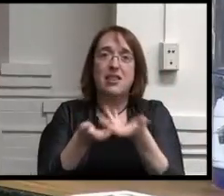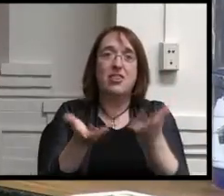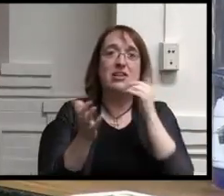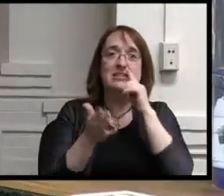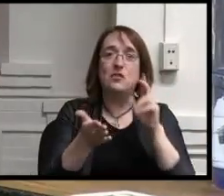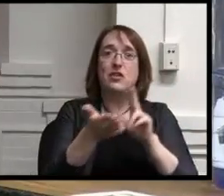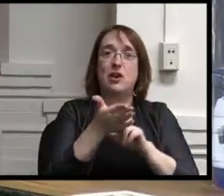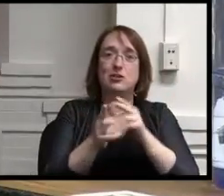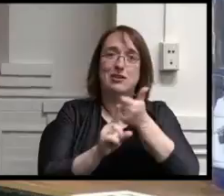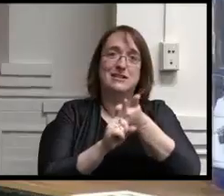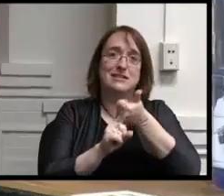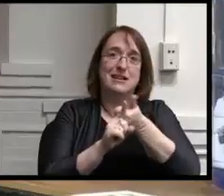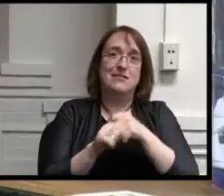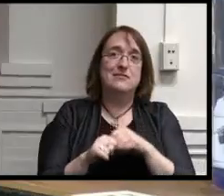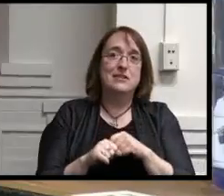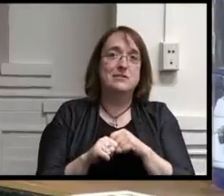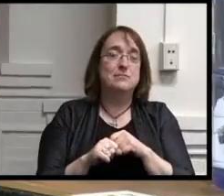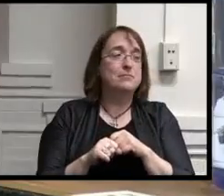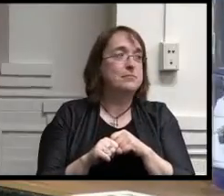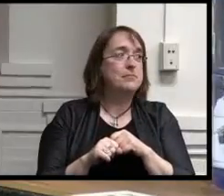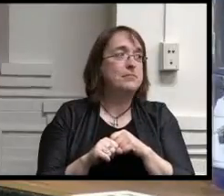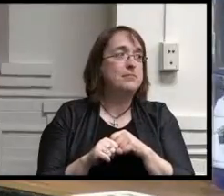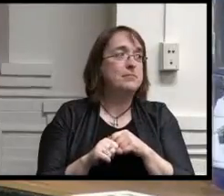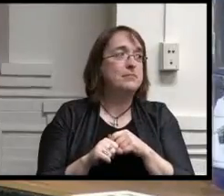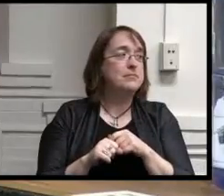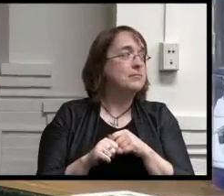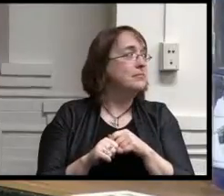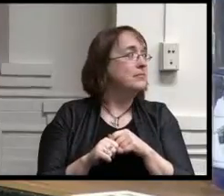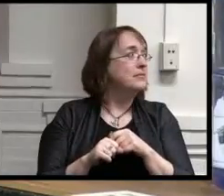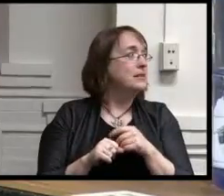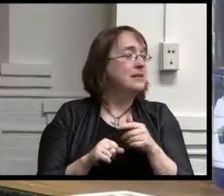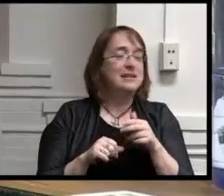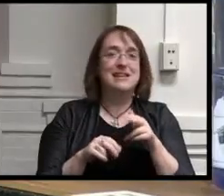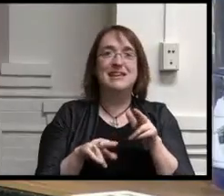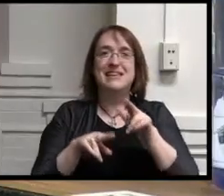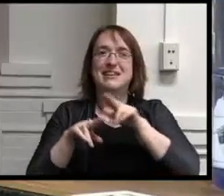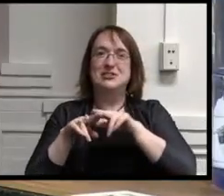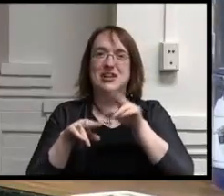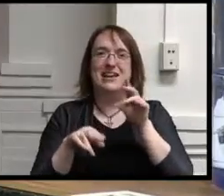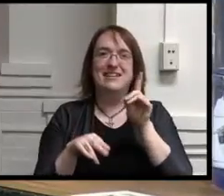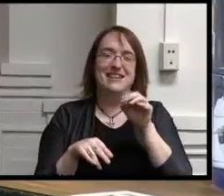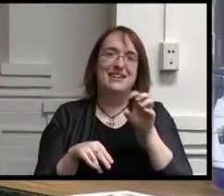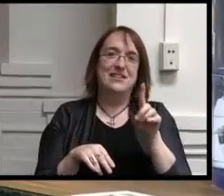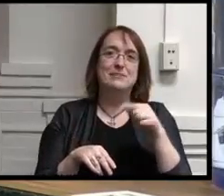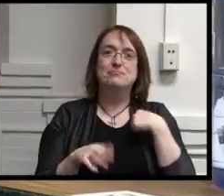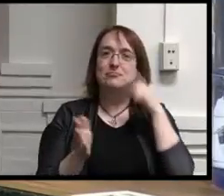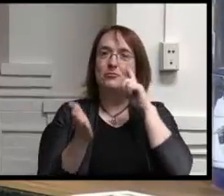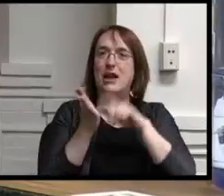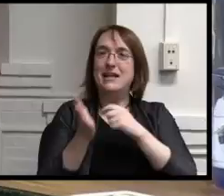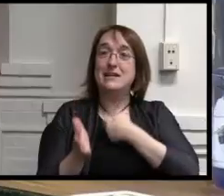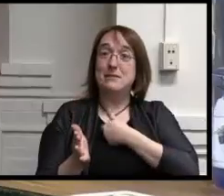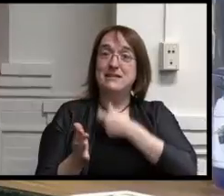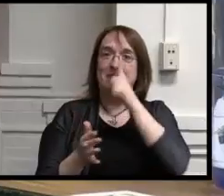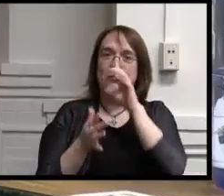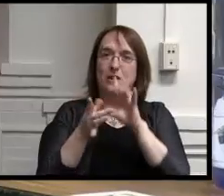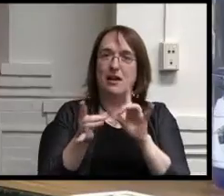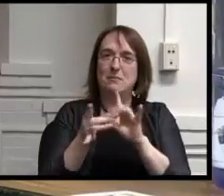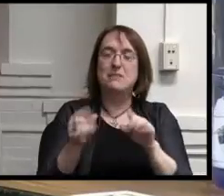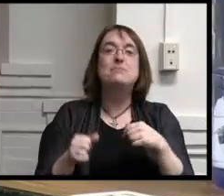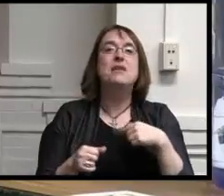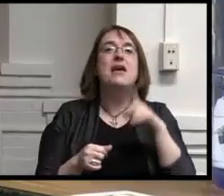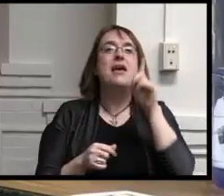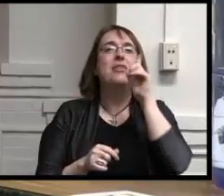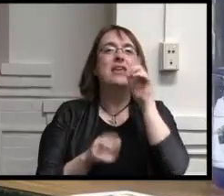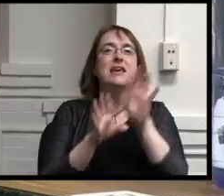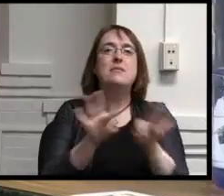But I'm gonna recognize myself and then recognize other people whose hands are up. I think it was important for